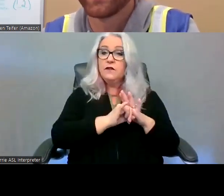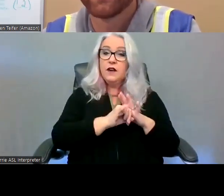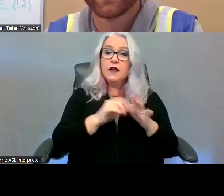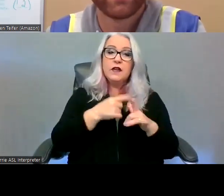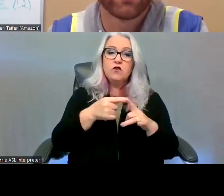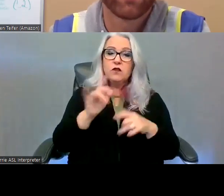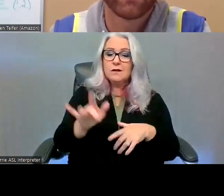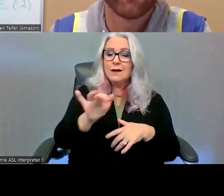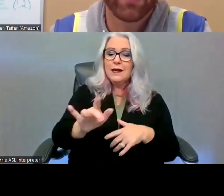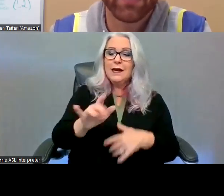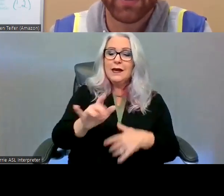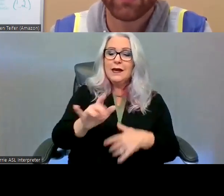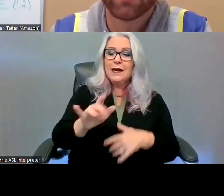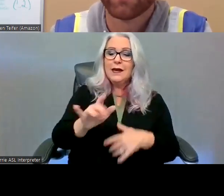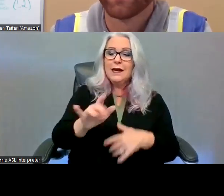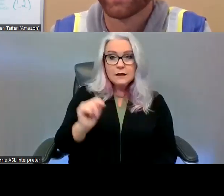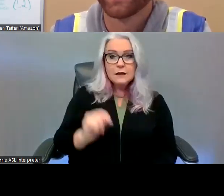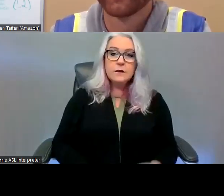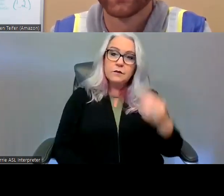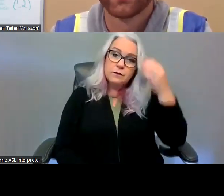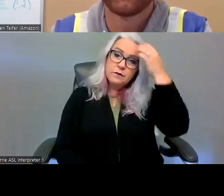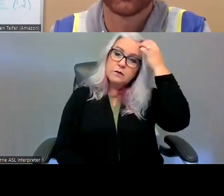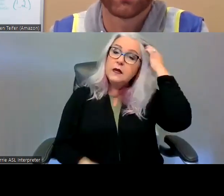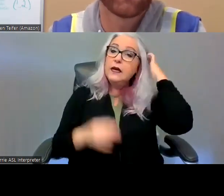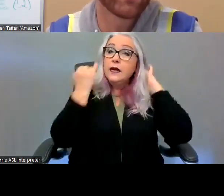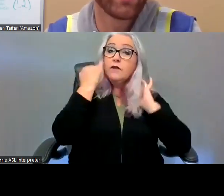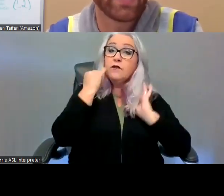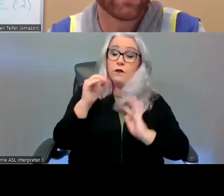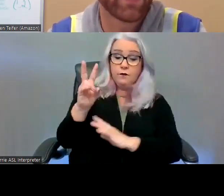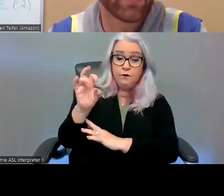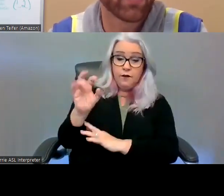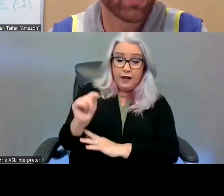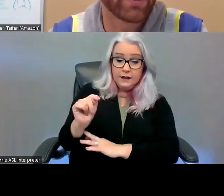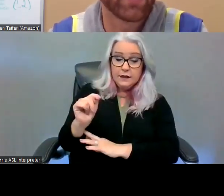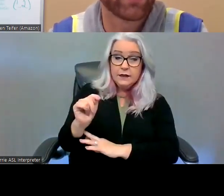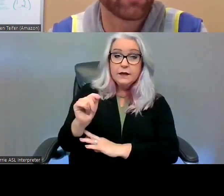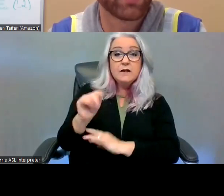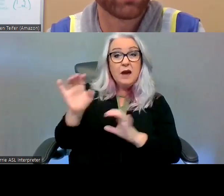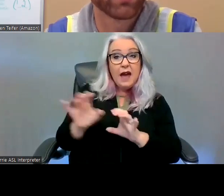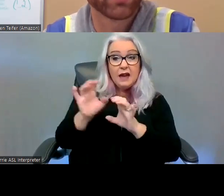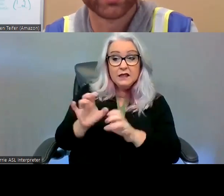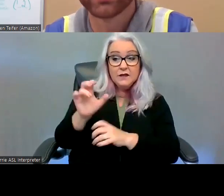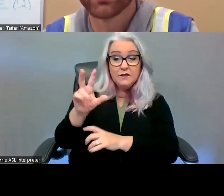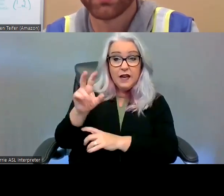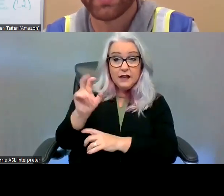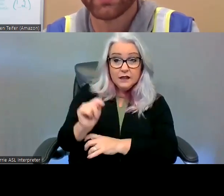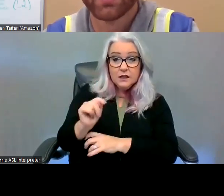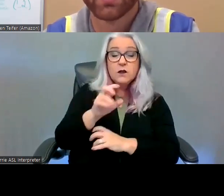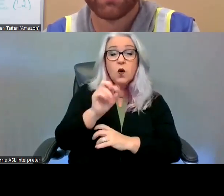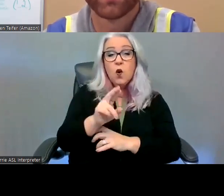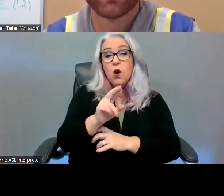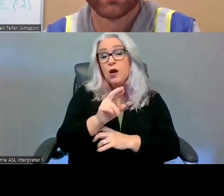into self-identification of veteran status. If you are a veteran, active veteran, or a military spouse, we do encourage you to